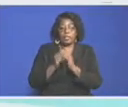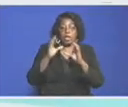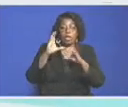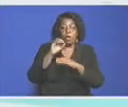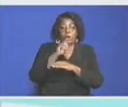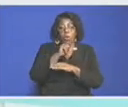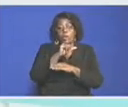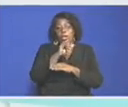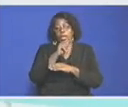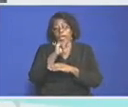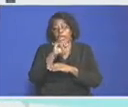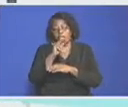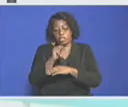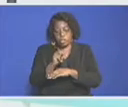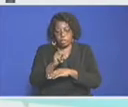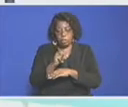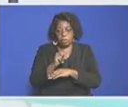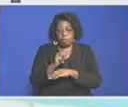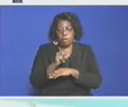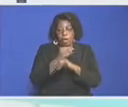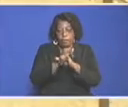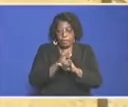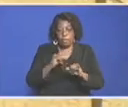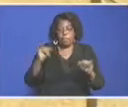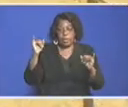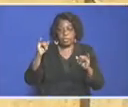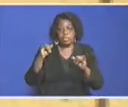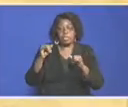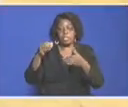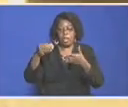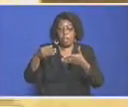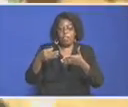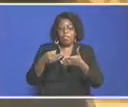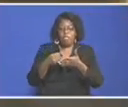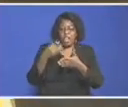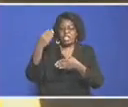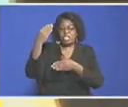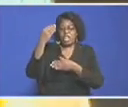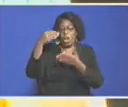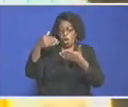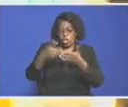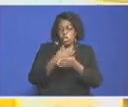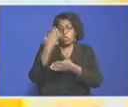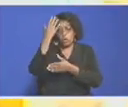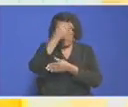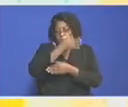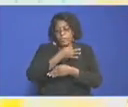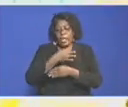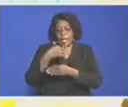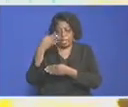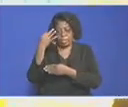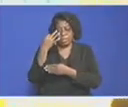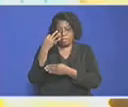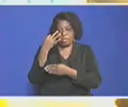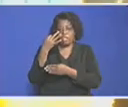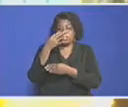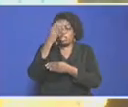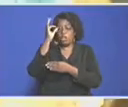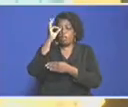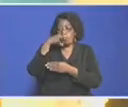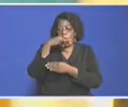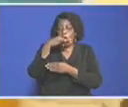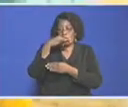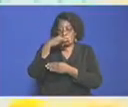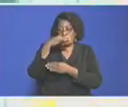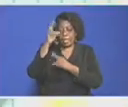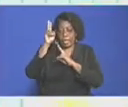Independence contender Yvette Prince can be described as a fresh face in politics. She's one of three women contesting the Fox Hill constituency,